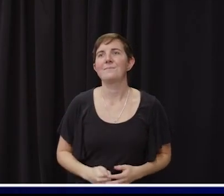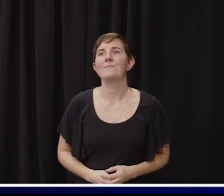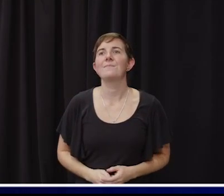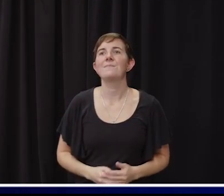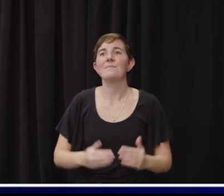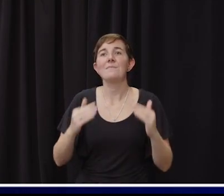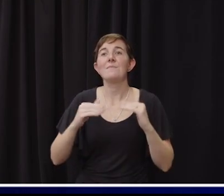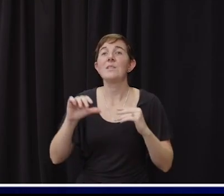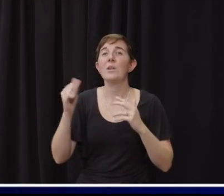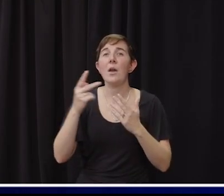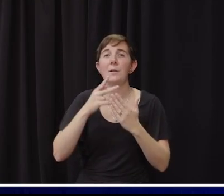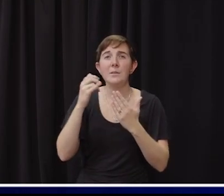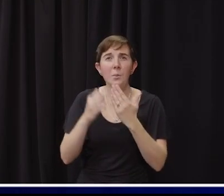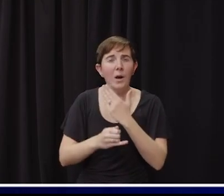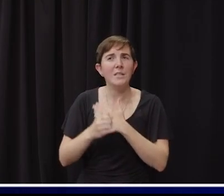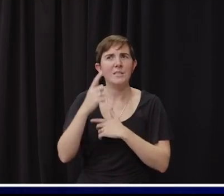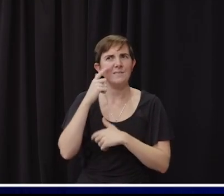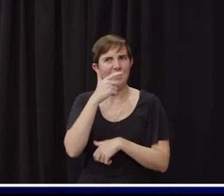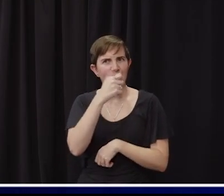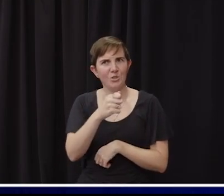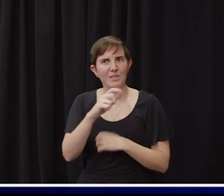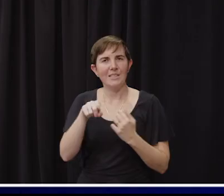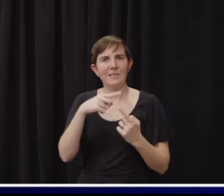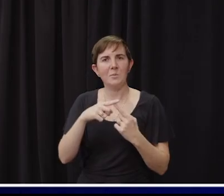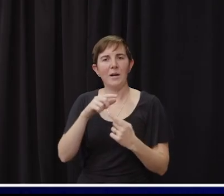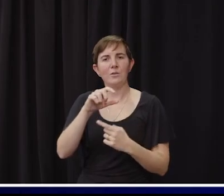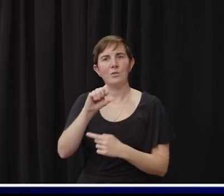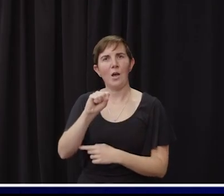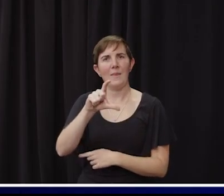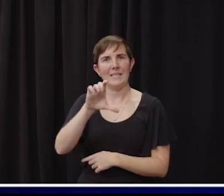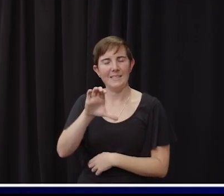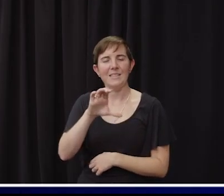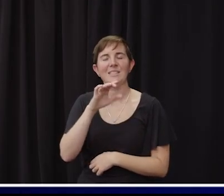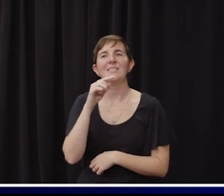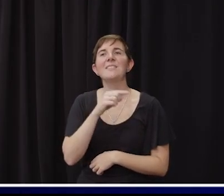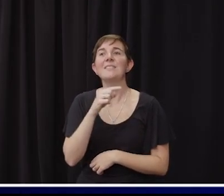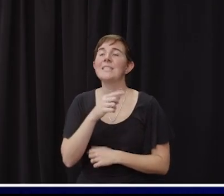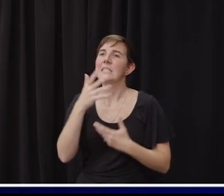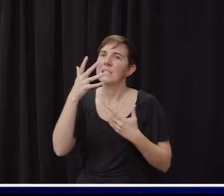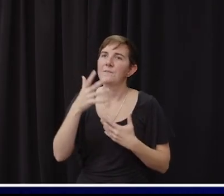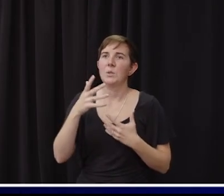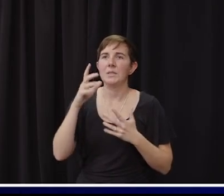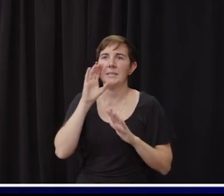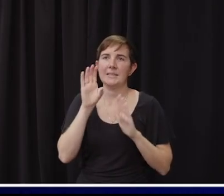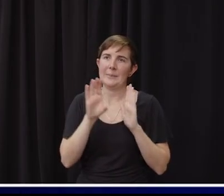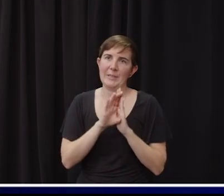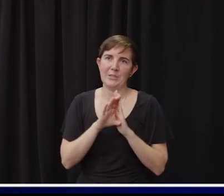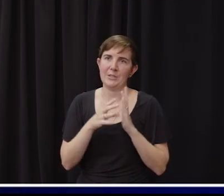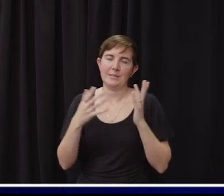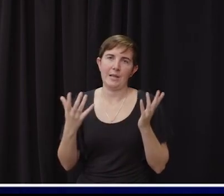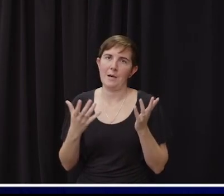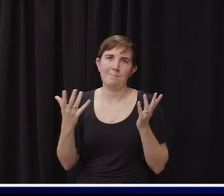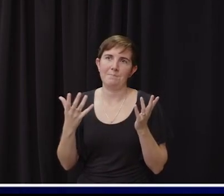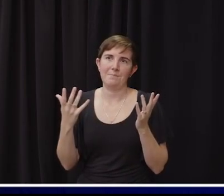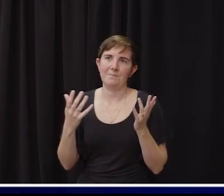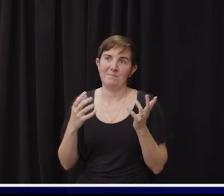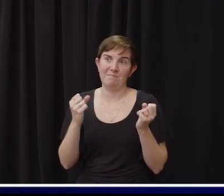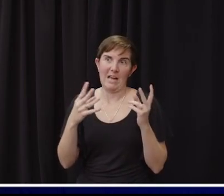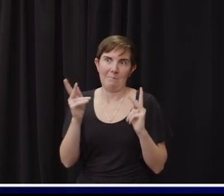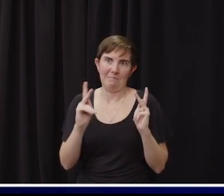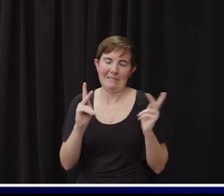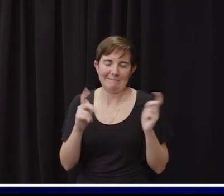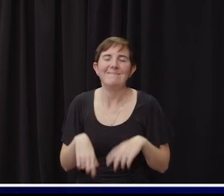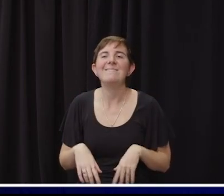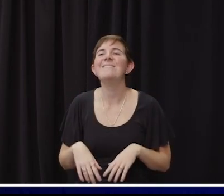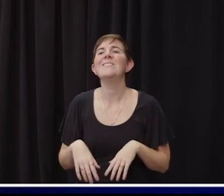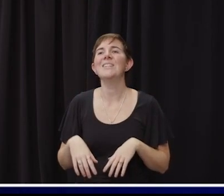The other thing I think that's interesting about Salt Lake City is, unfortunately, pictures without many people, but they have some